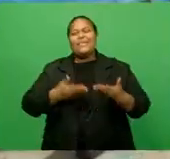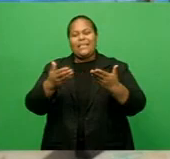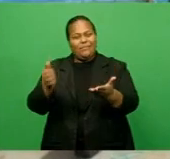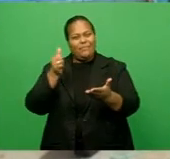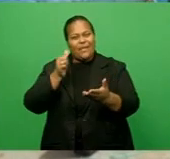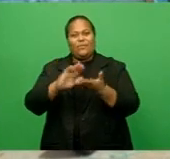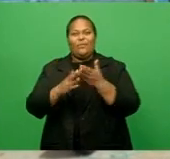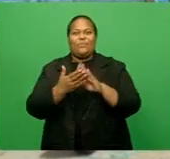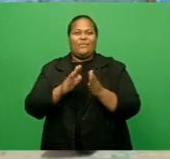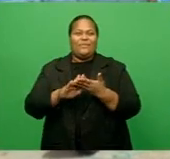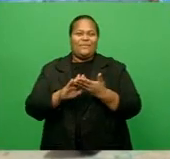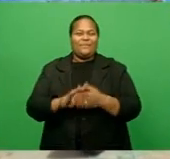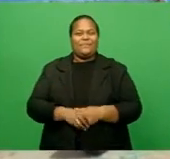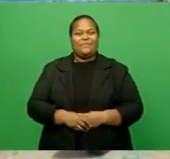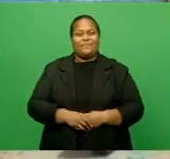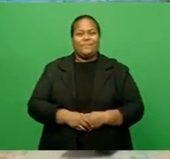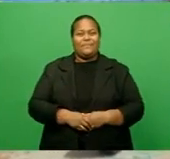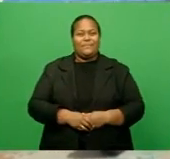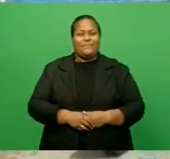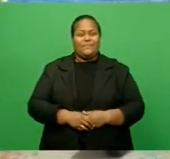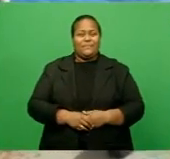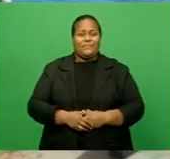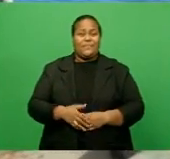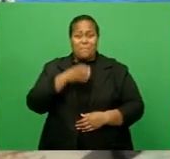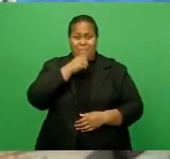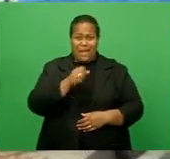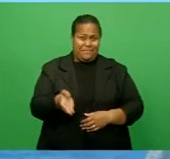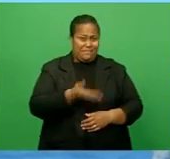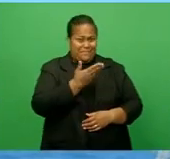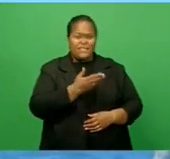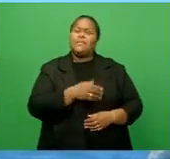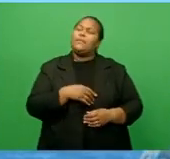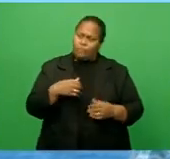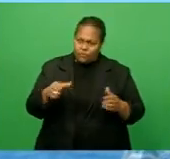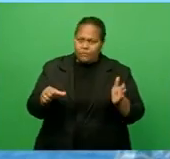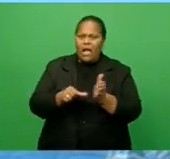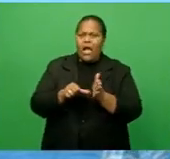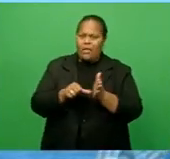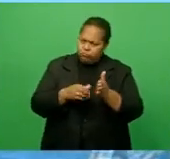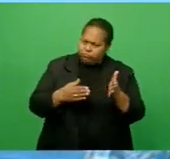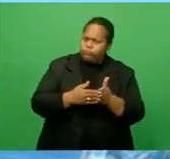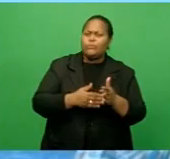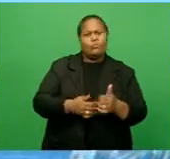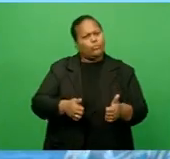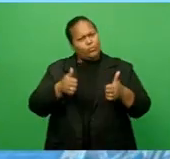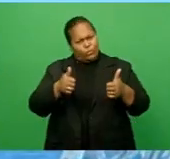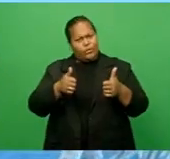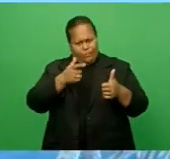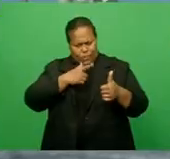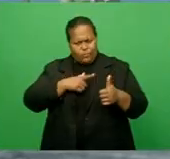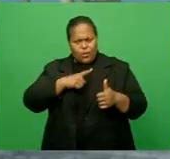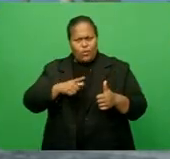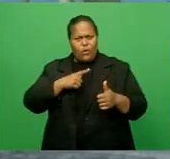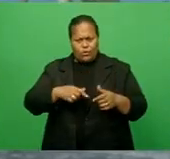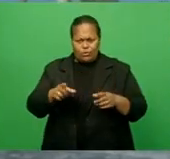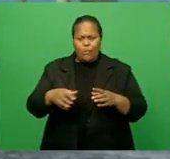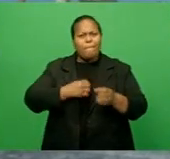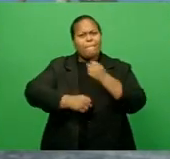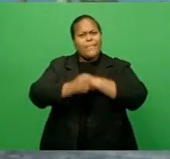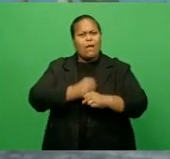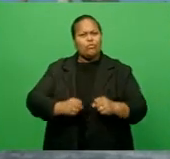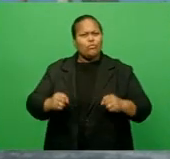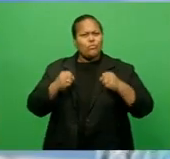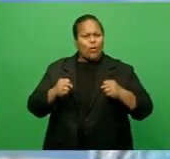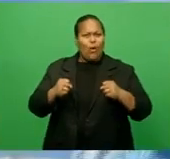community. Vakandranu says hardships is good as it paves the way to success and makes a person stronger, a